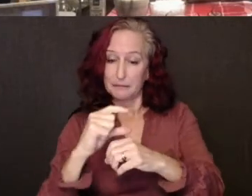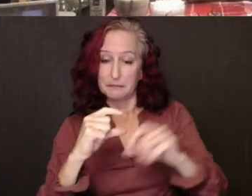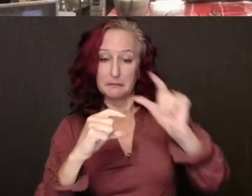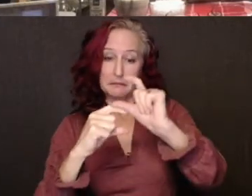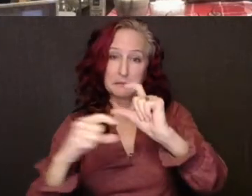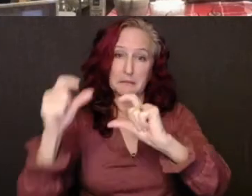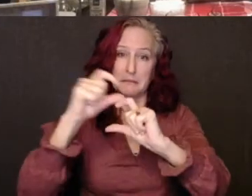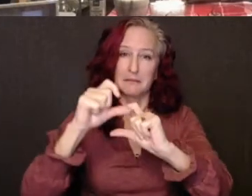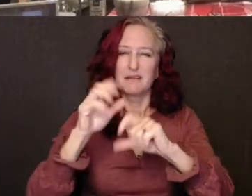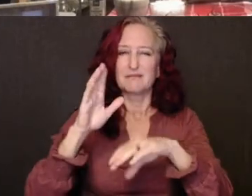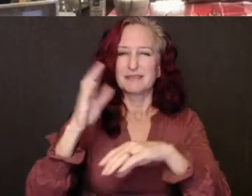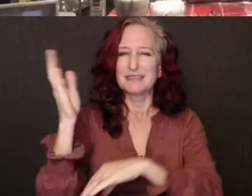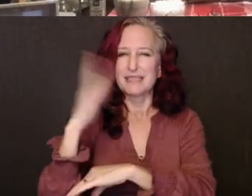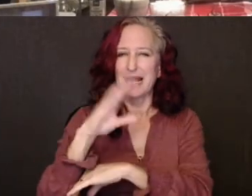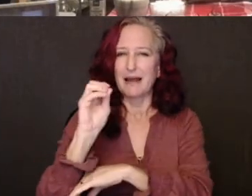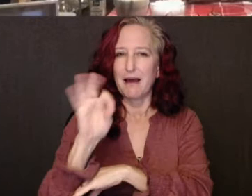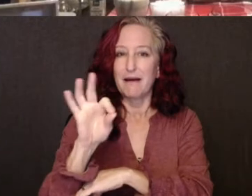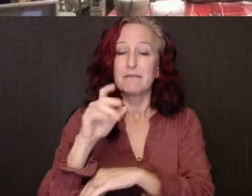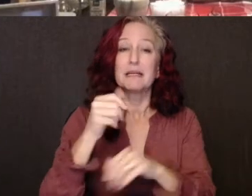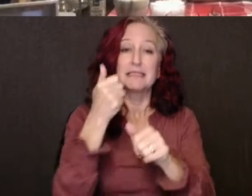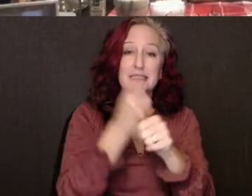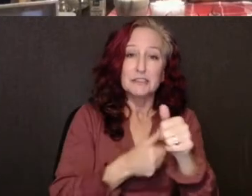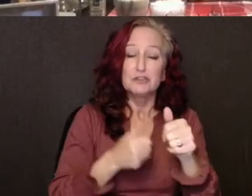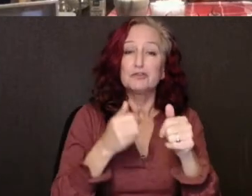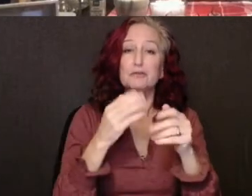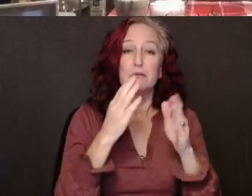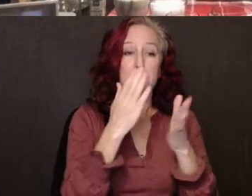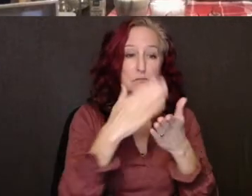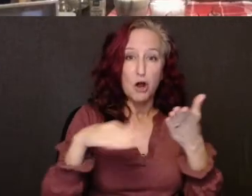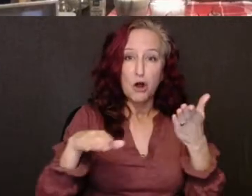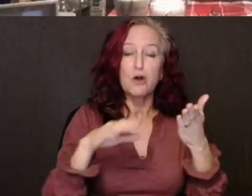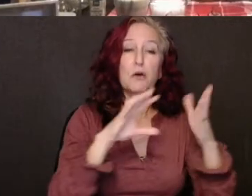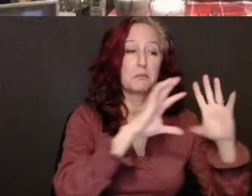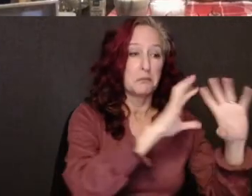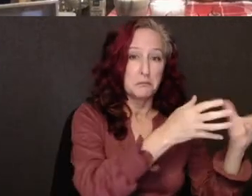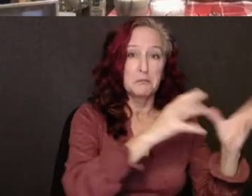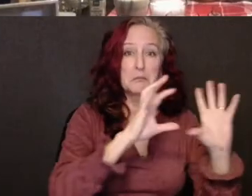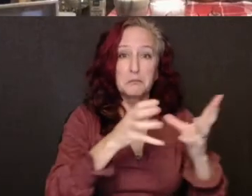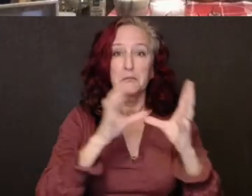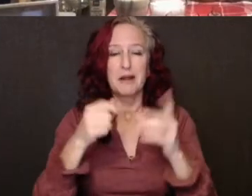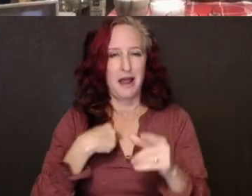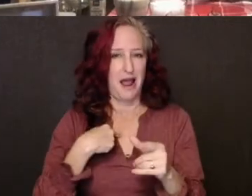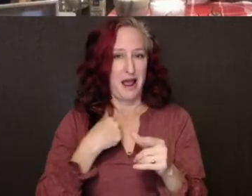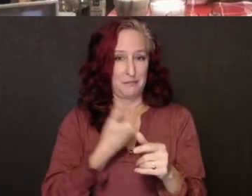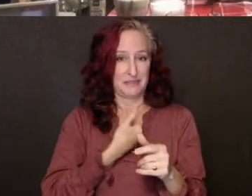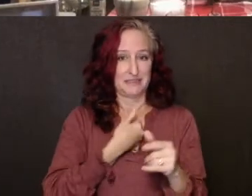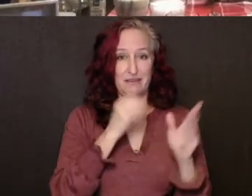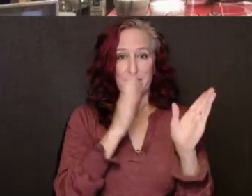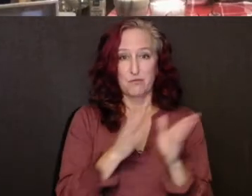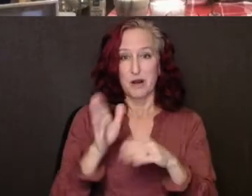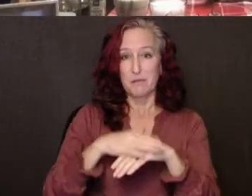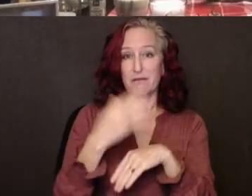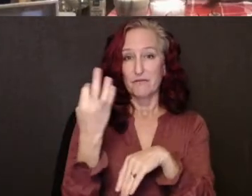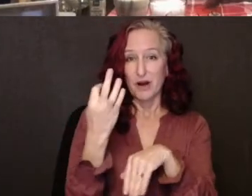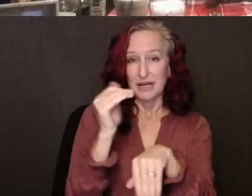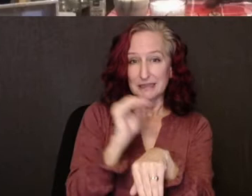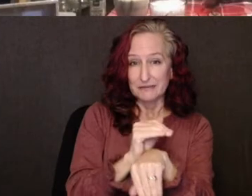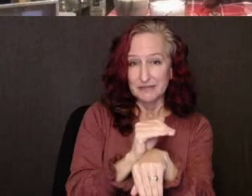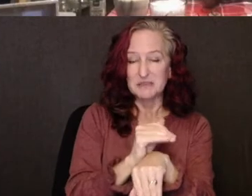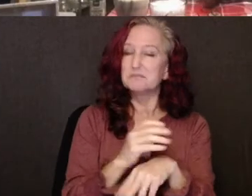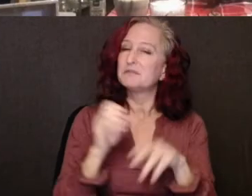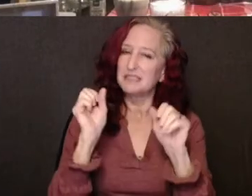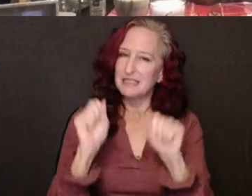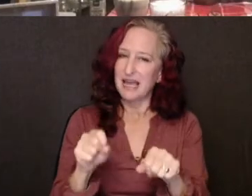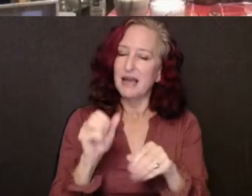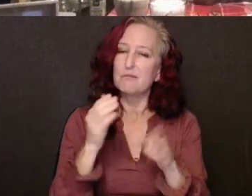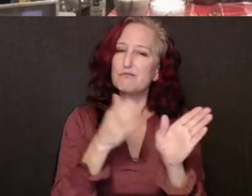so, how far in advance? Absolutely. I would say like each of the layers that we're going to walk through can be made a couple of days in